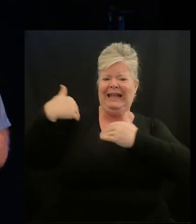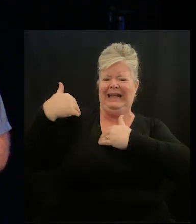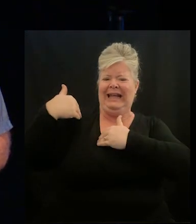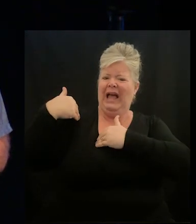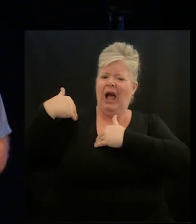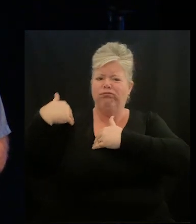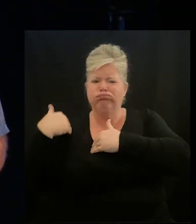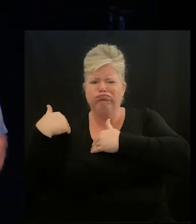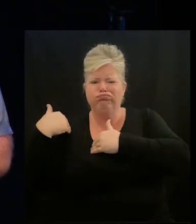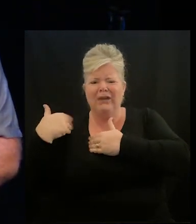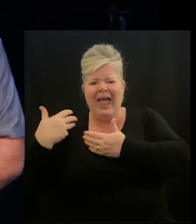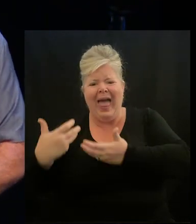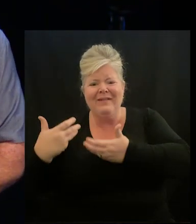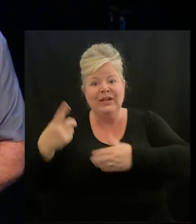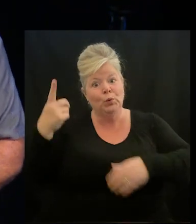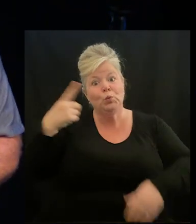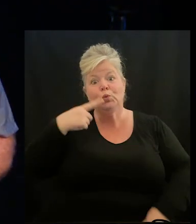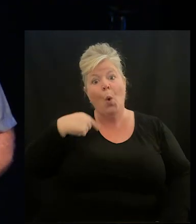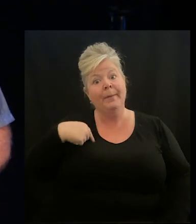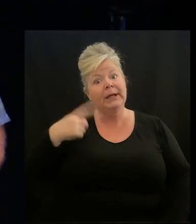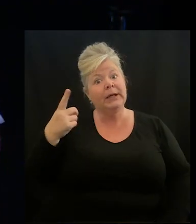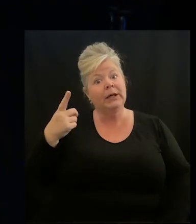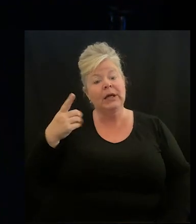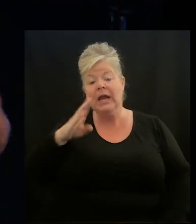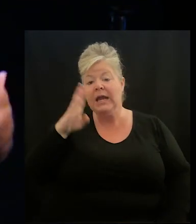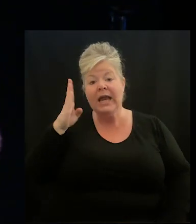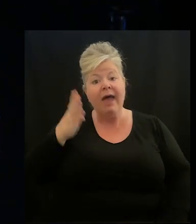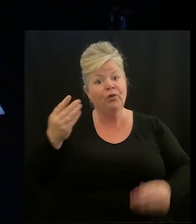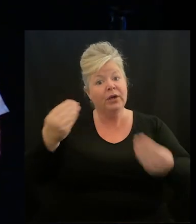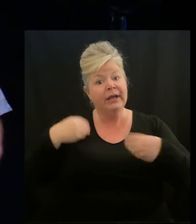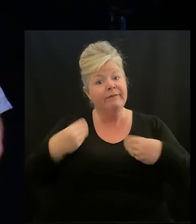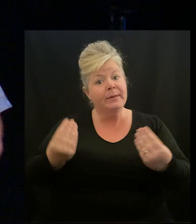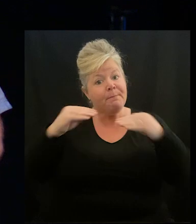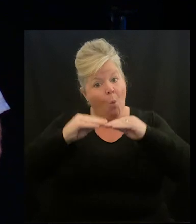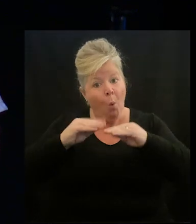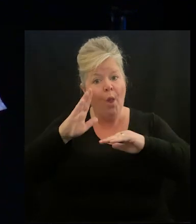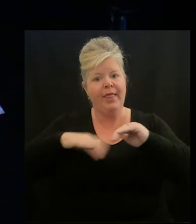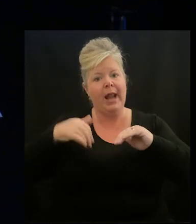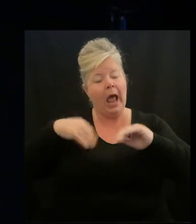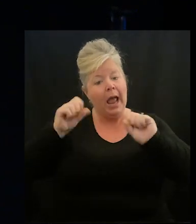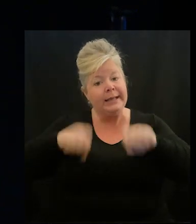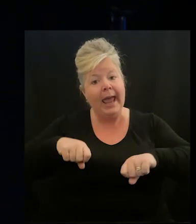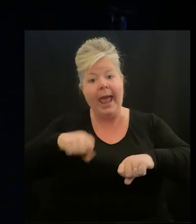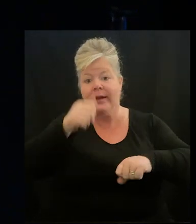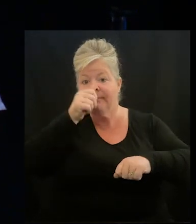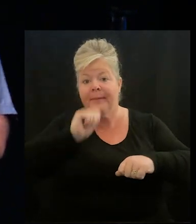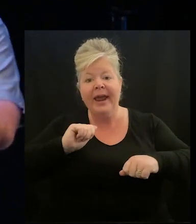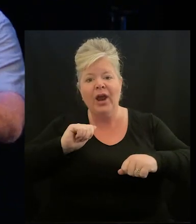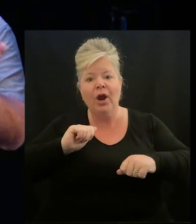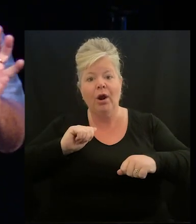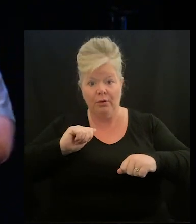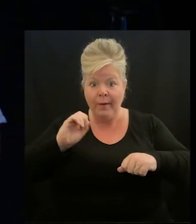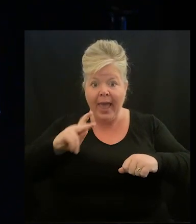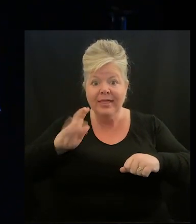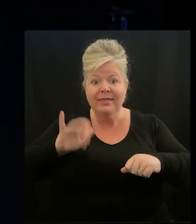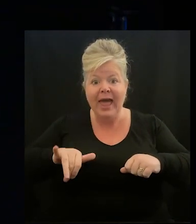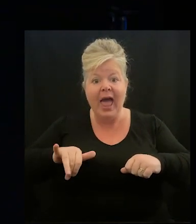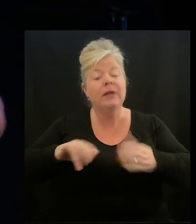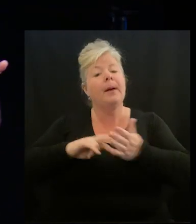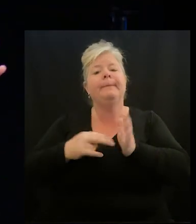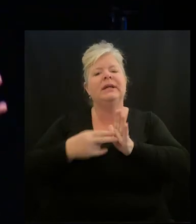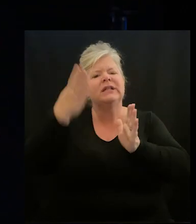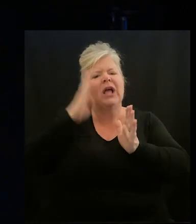getting pretty heavy, and you said that you would never give me more than I can bear. And then we think, okay, that's the point where